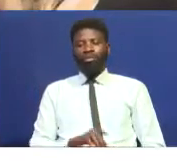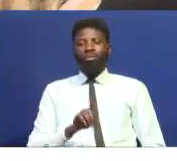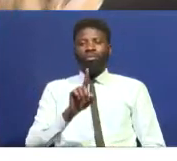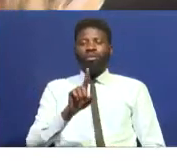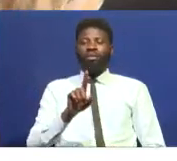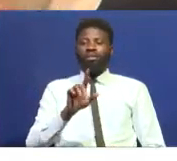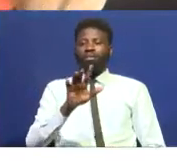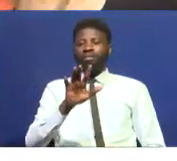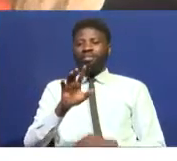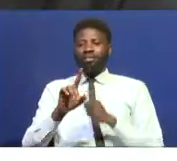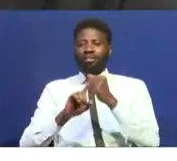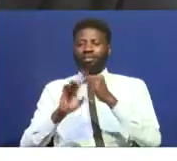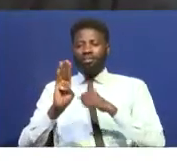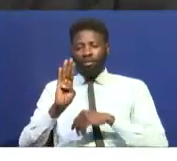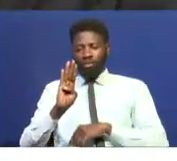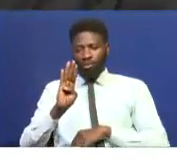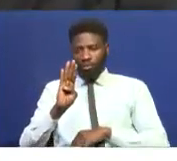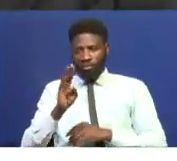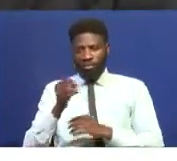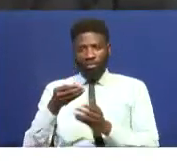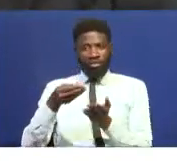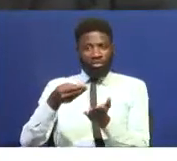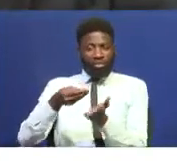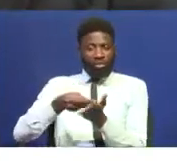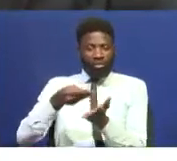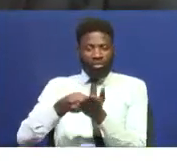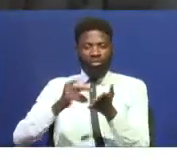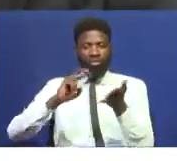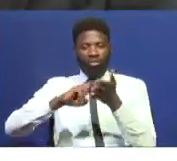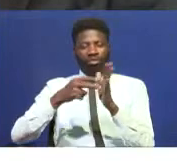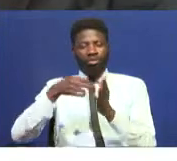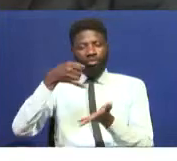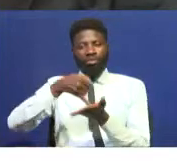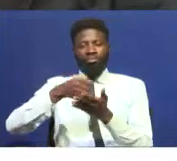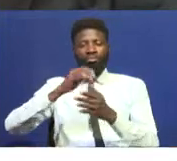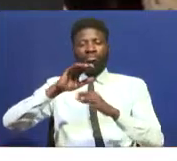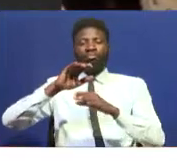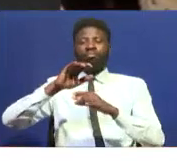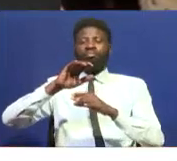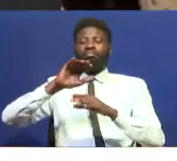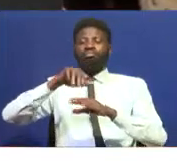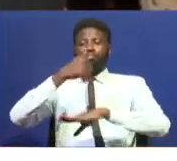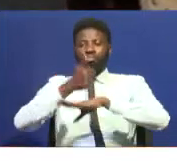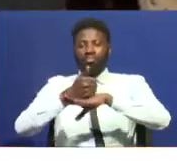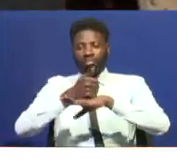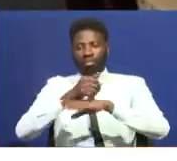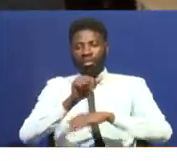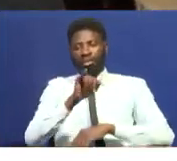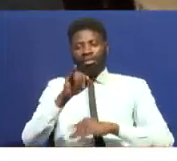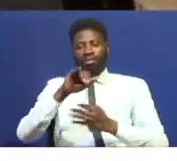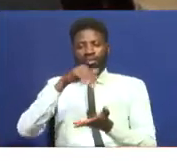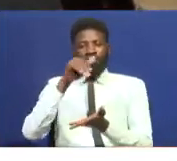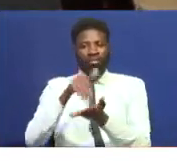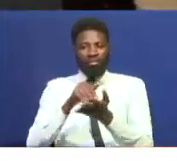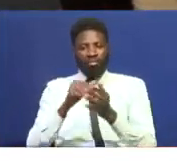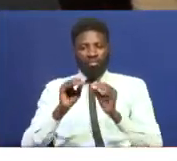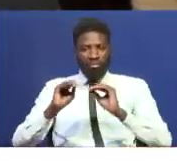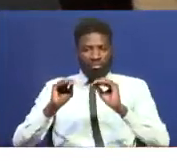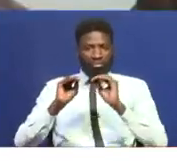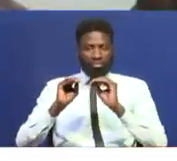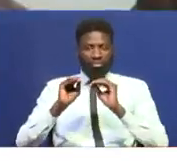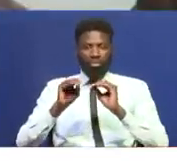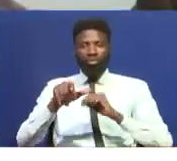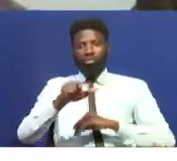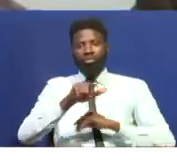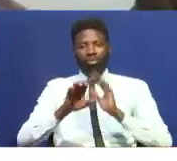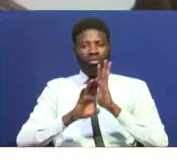shillings Aeonian project will also involve construction of an AI center of excellence that will train local developers on modern AI skill